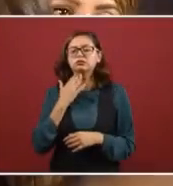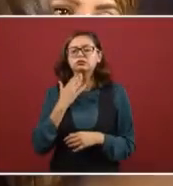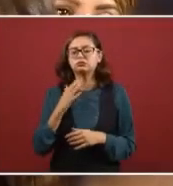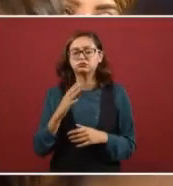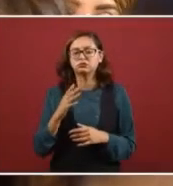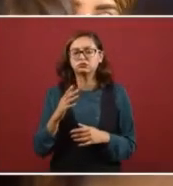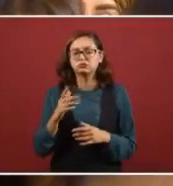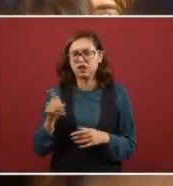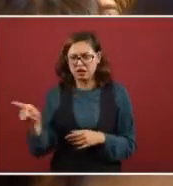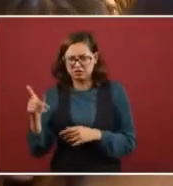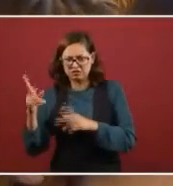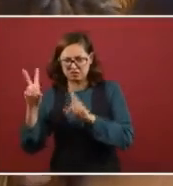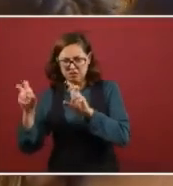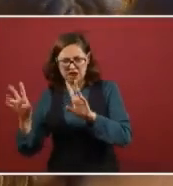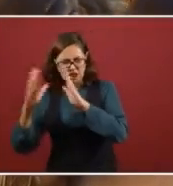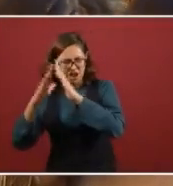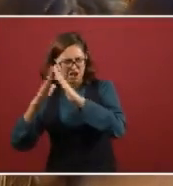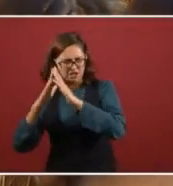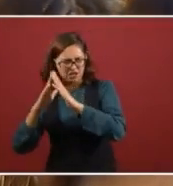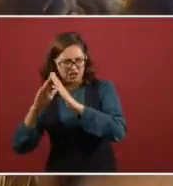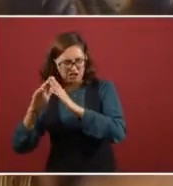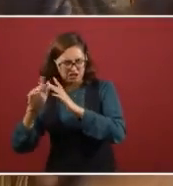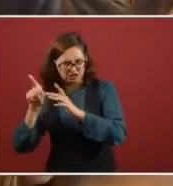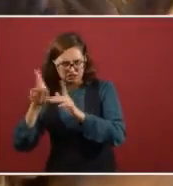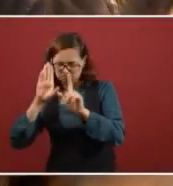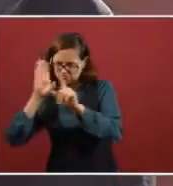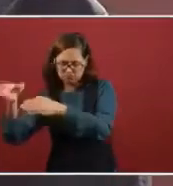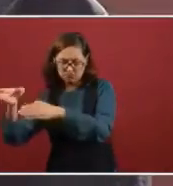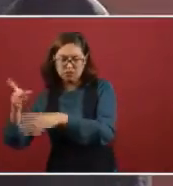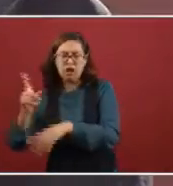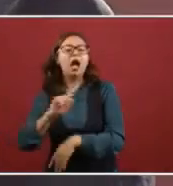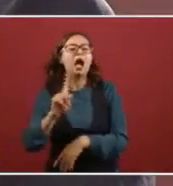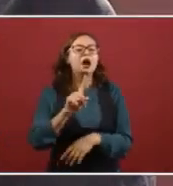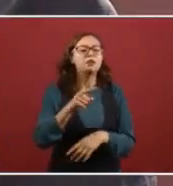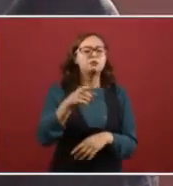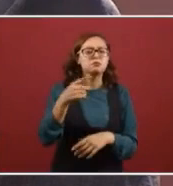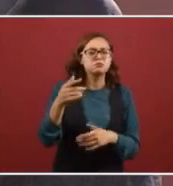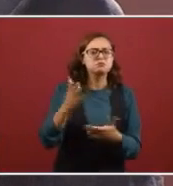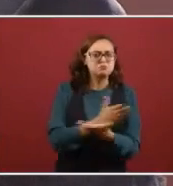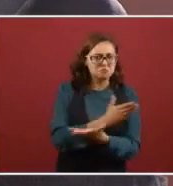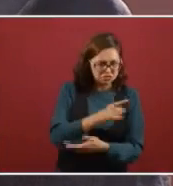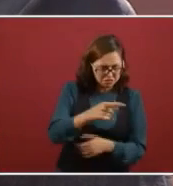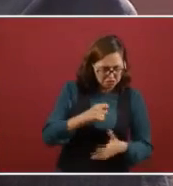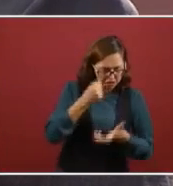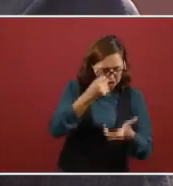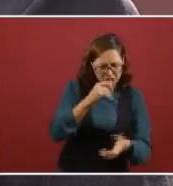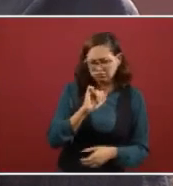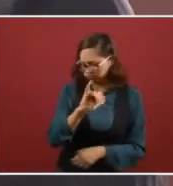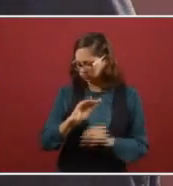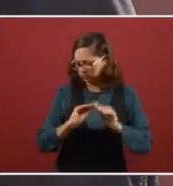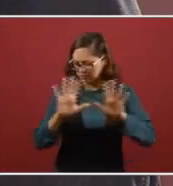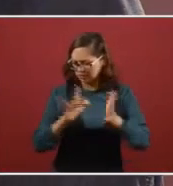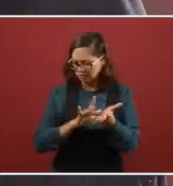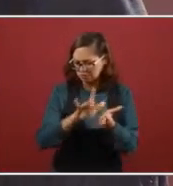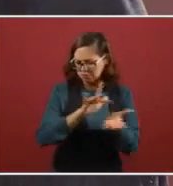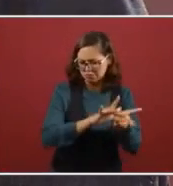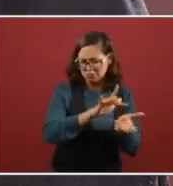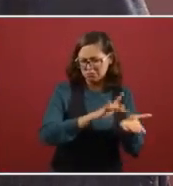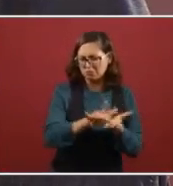para sí, la CONADE, claro, o sea, que se todo. pueda salvar el laboratorio. Oh, so they're gonna try to save the laboratory? Yes, whatever is required. Si tiene algún